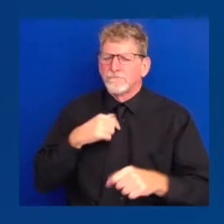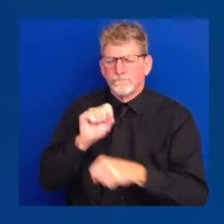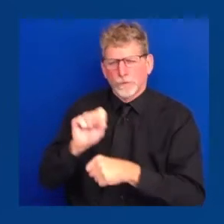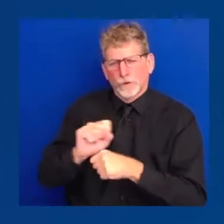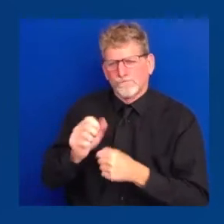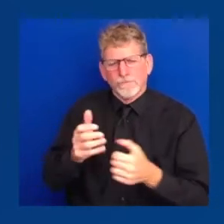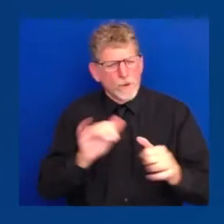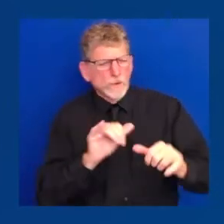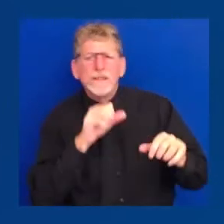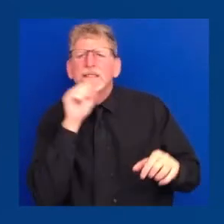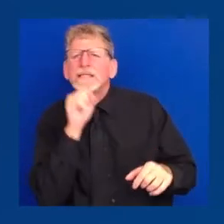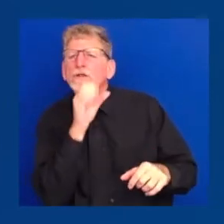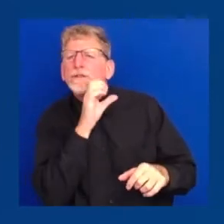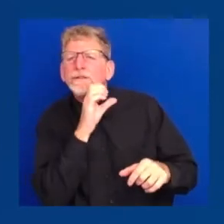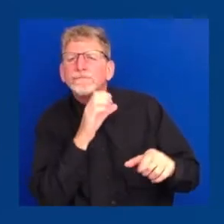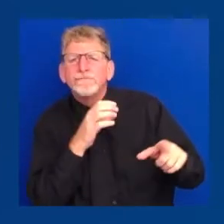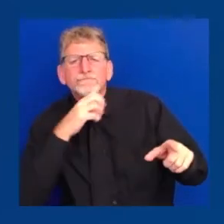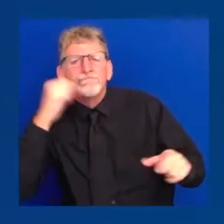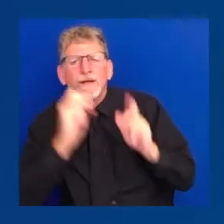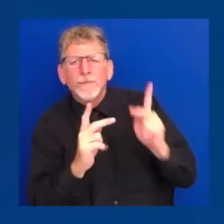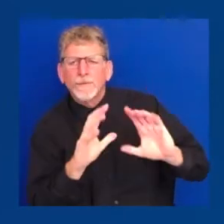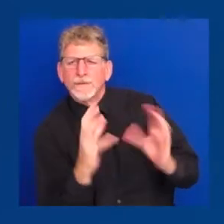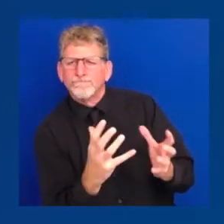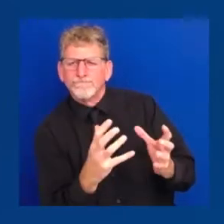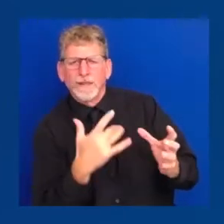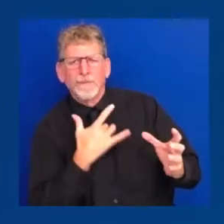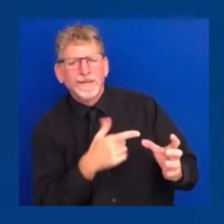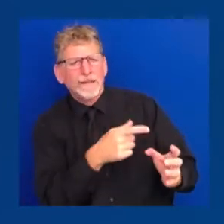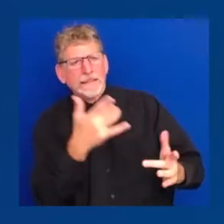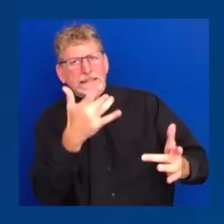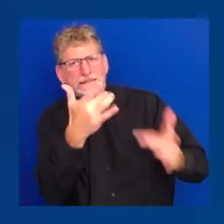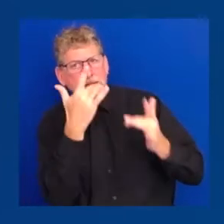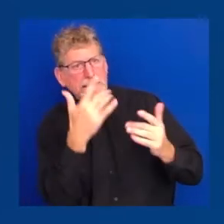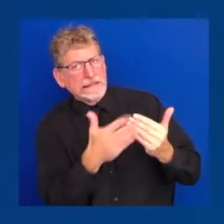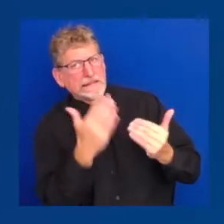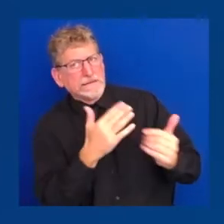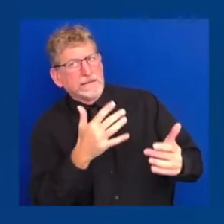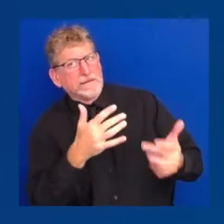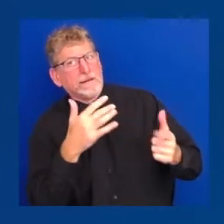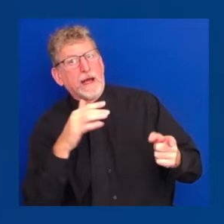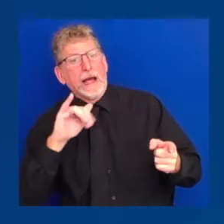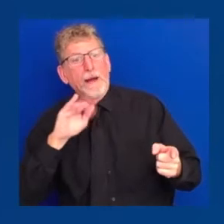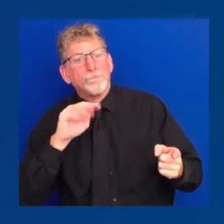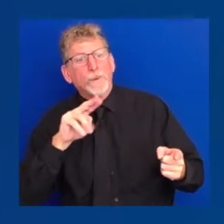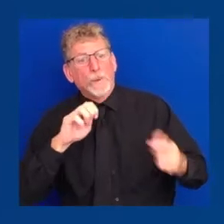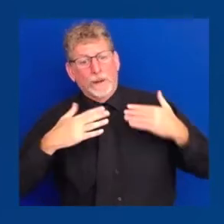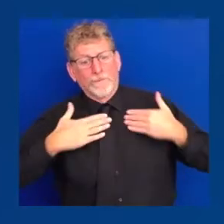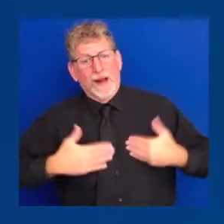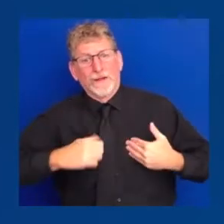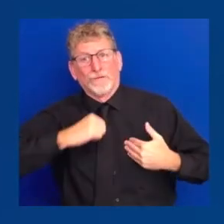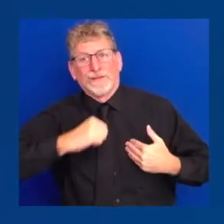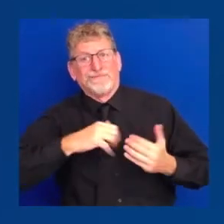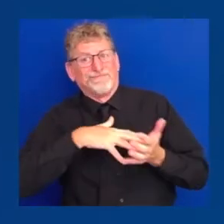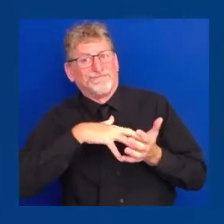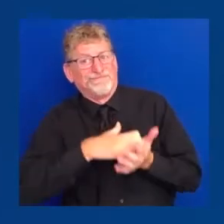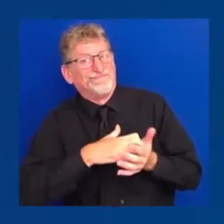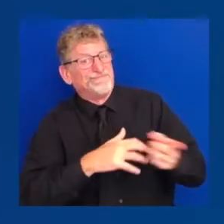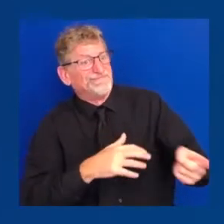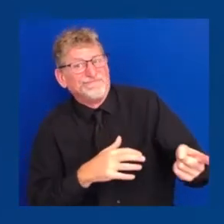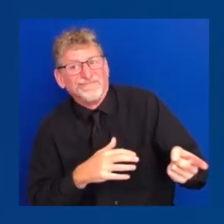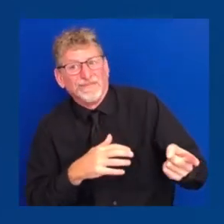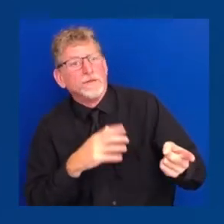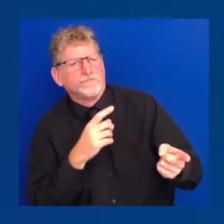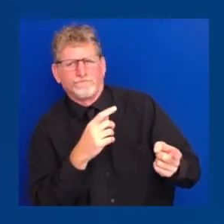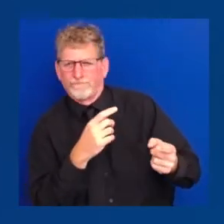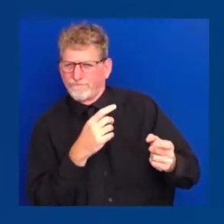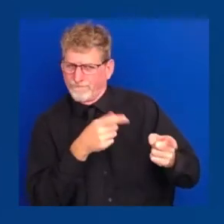are immunocompromised. These are the Americans who need our focus and attention right now. These are our